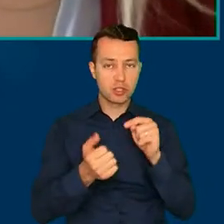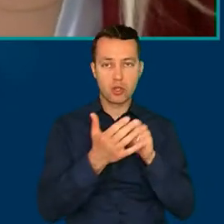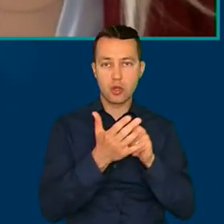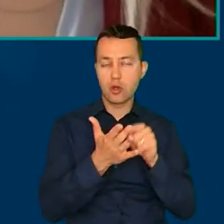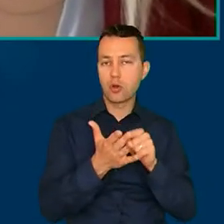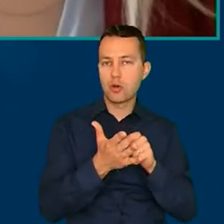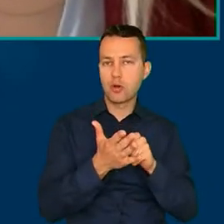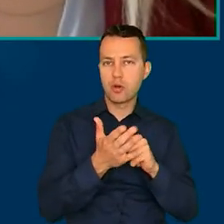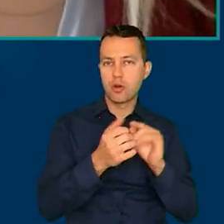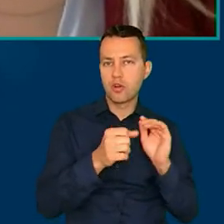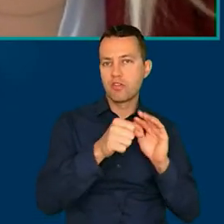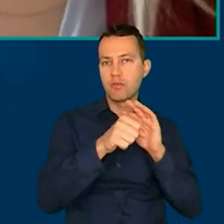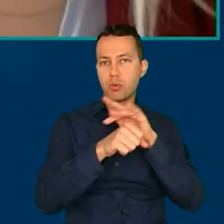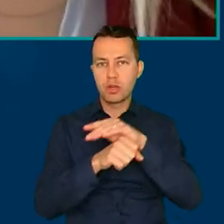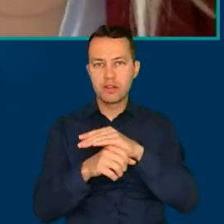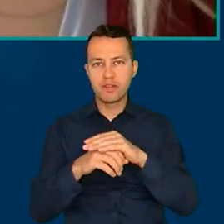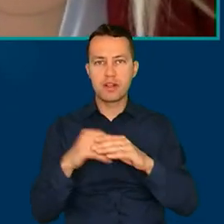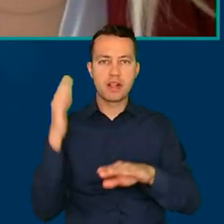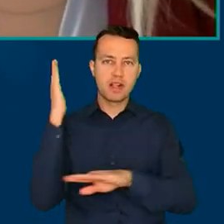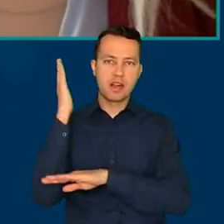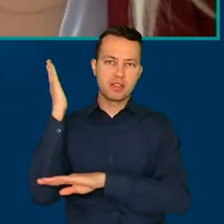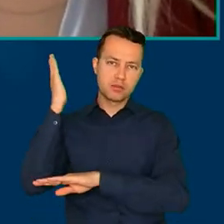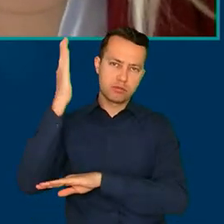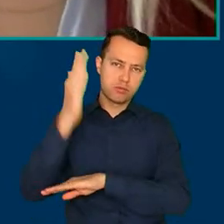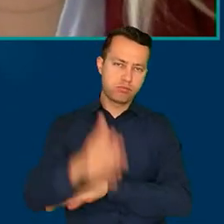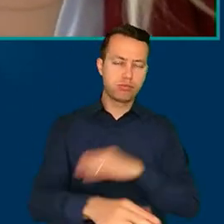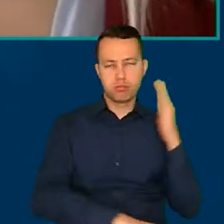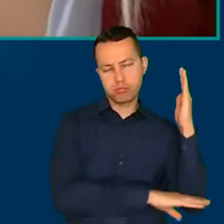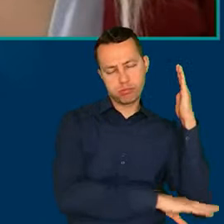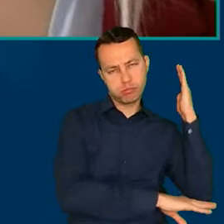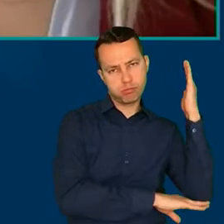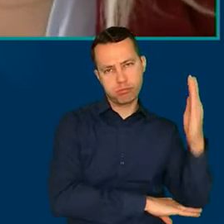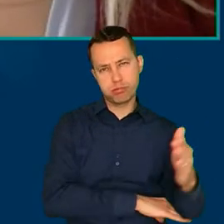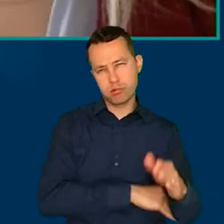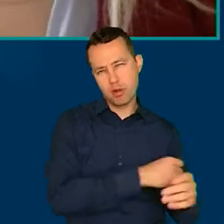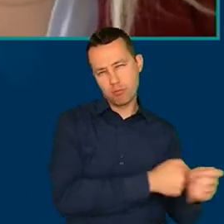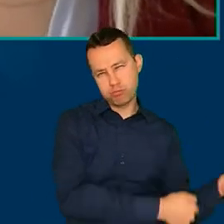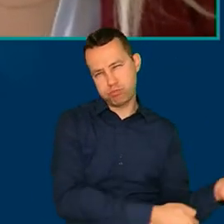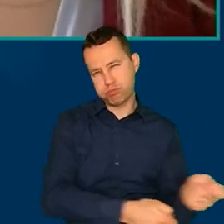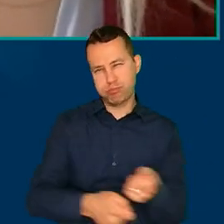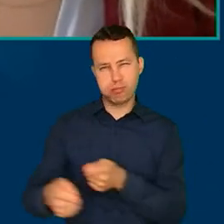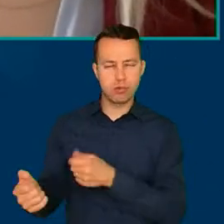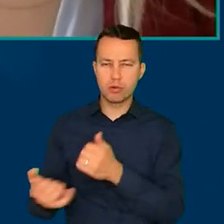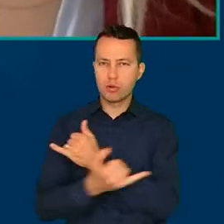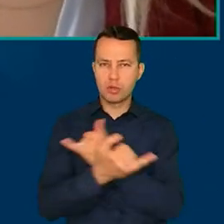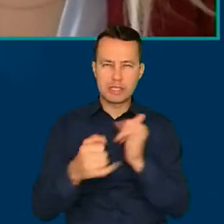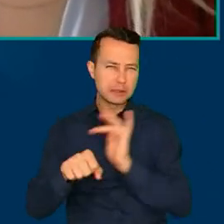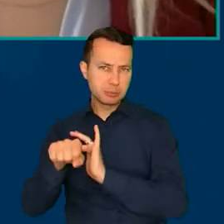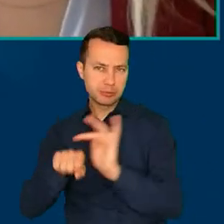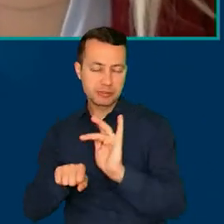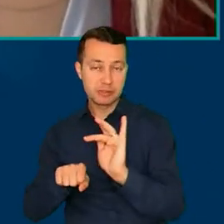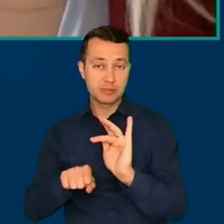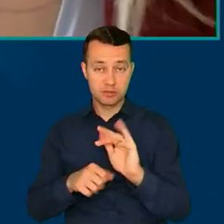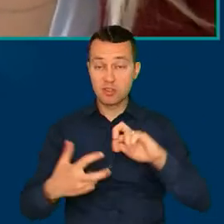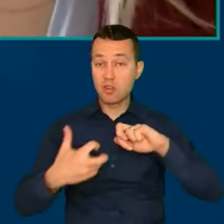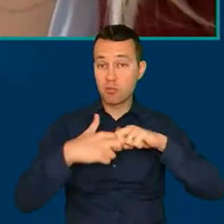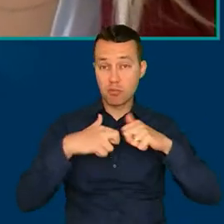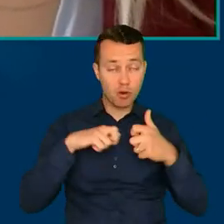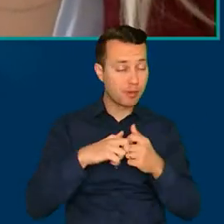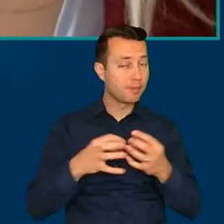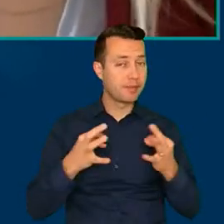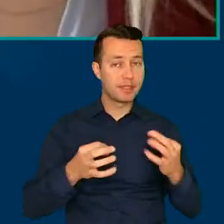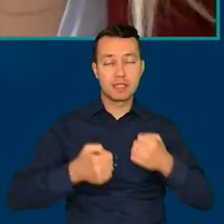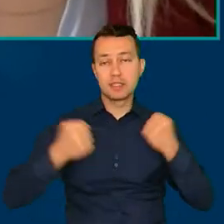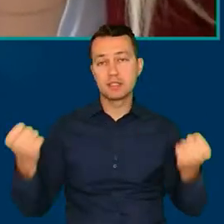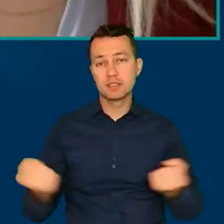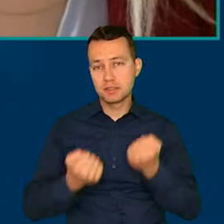the EU is currently considering such a law. In that context, due diligence is a process by which companies can show that those products are